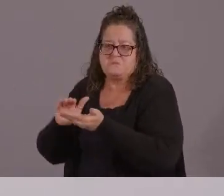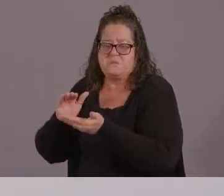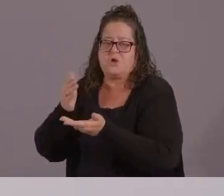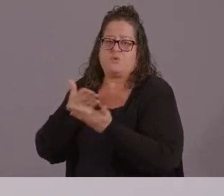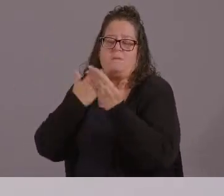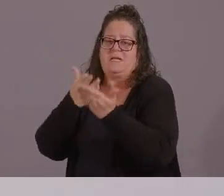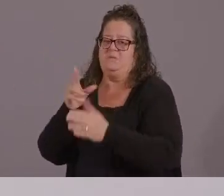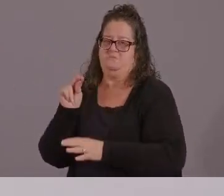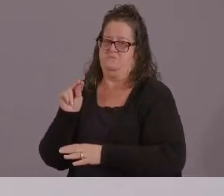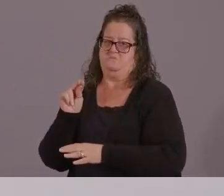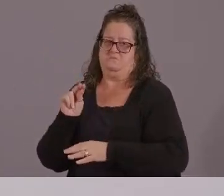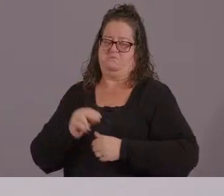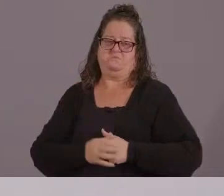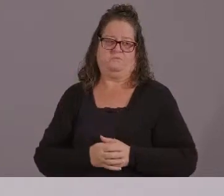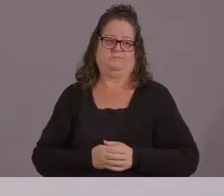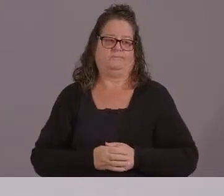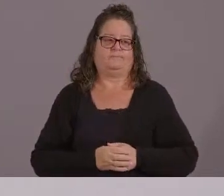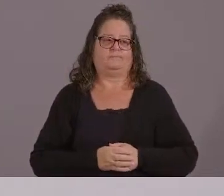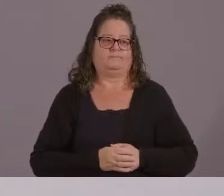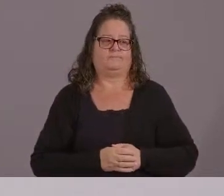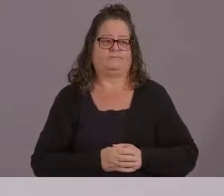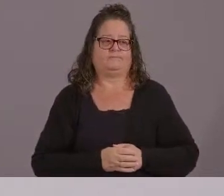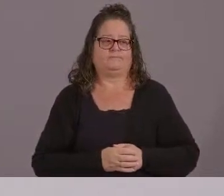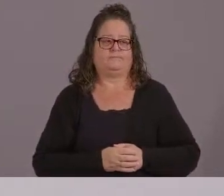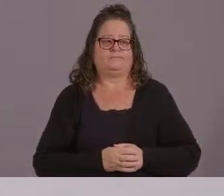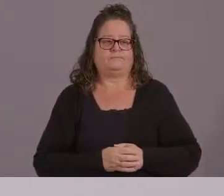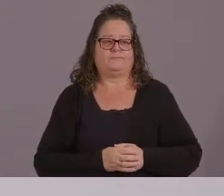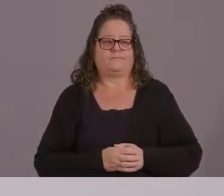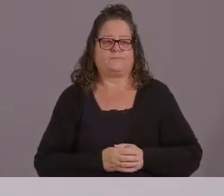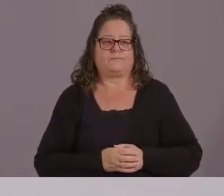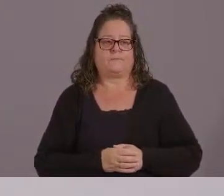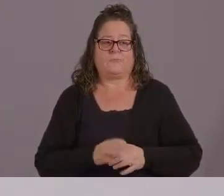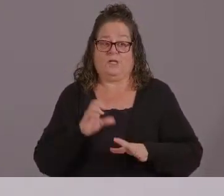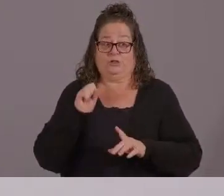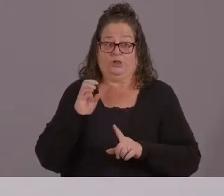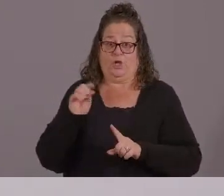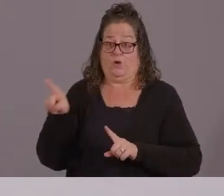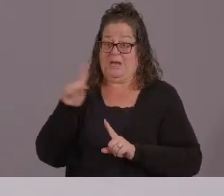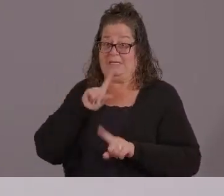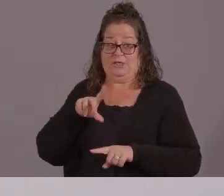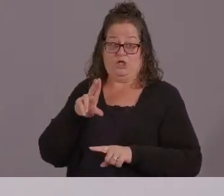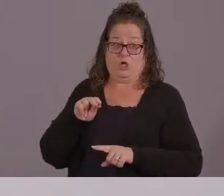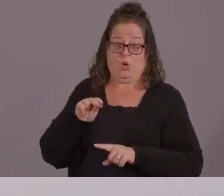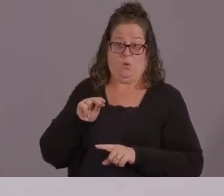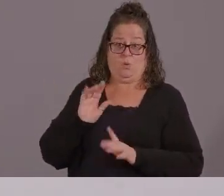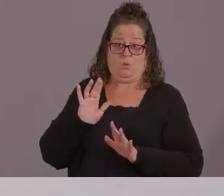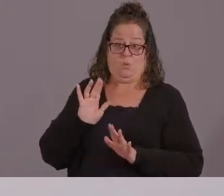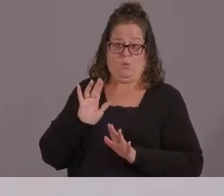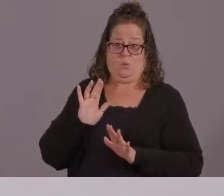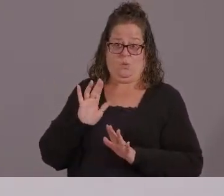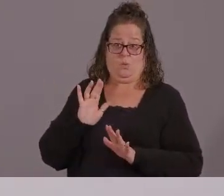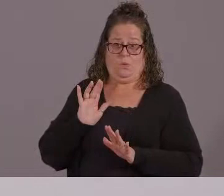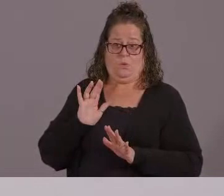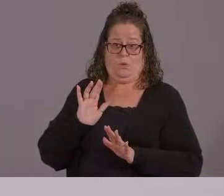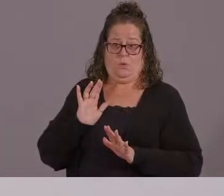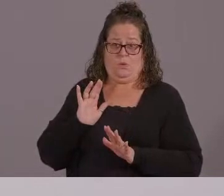so no. Oh, sorry. Oh. I'm sorry, that was my bad.